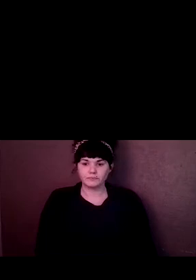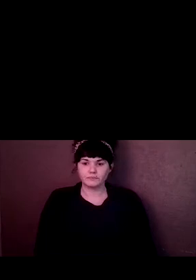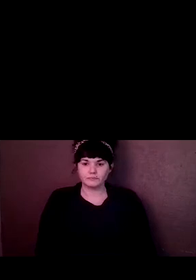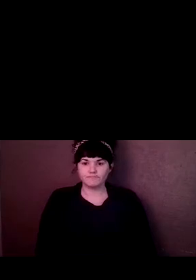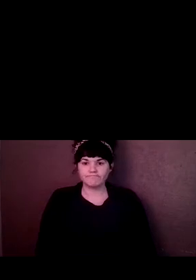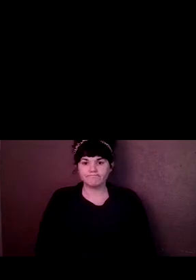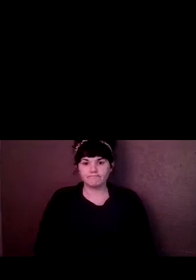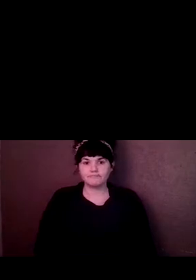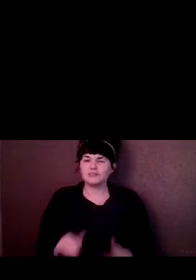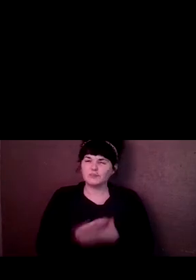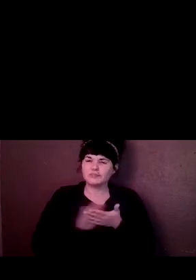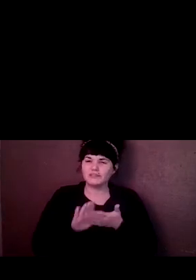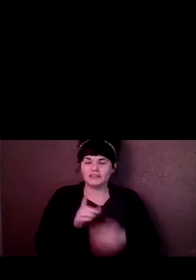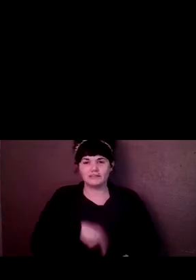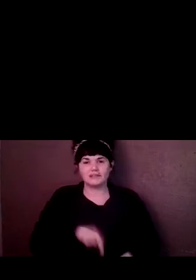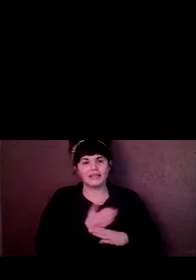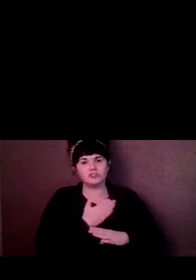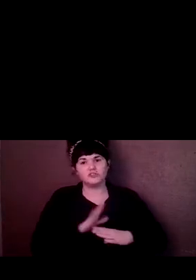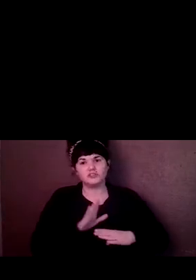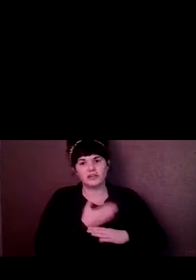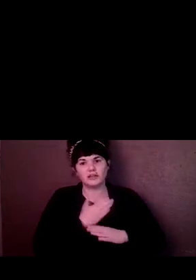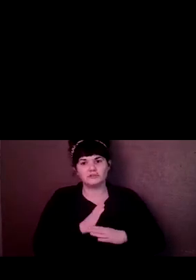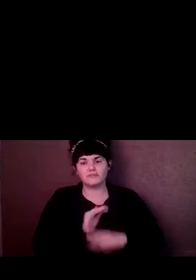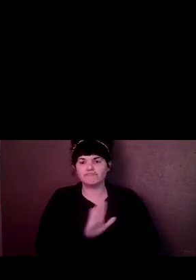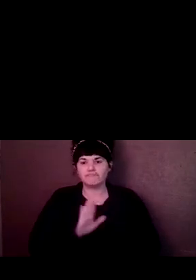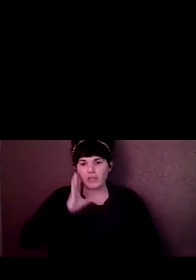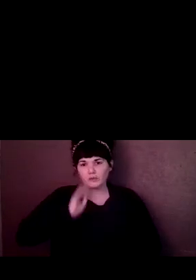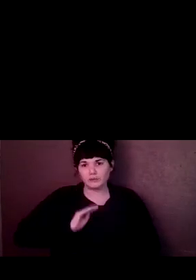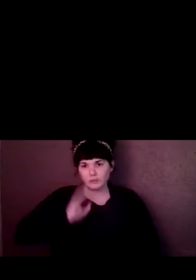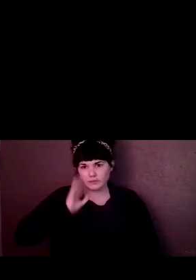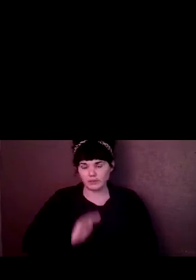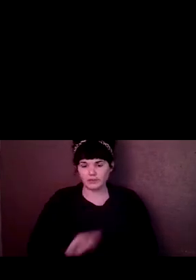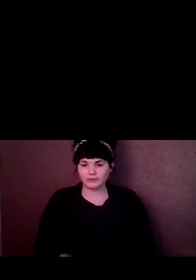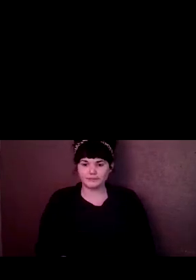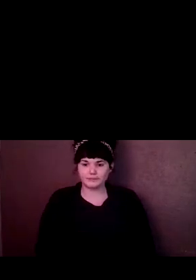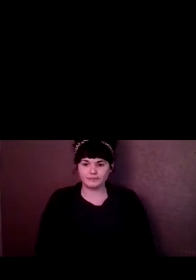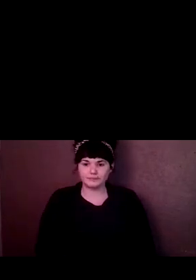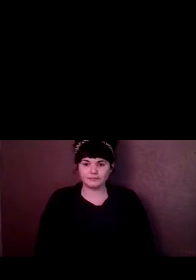So that was nice that they shared what their experiences are.